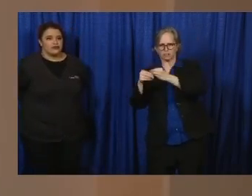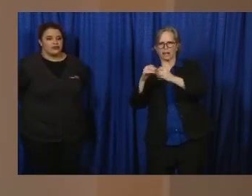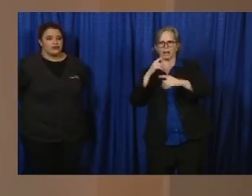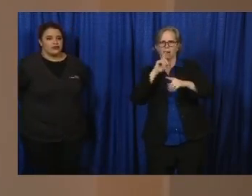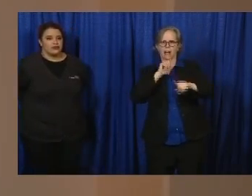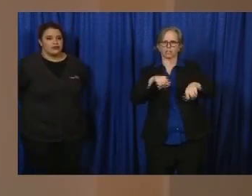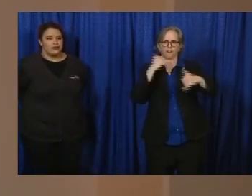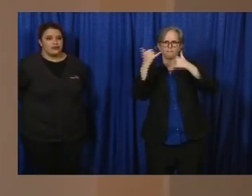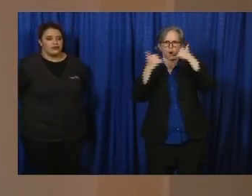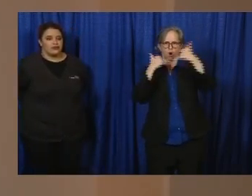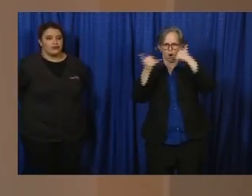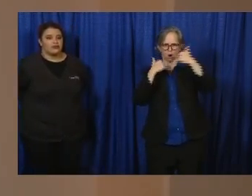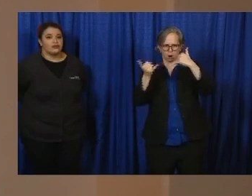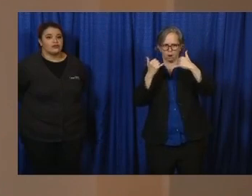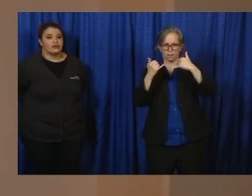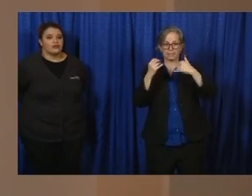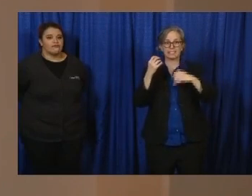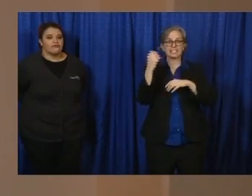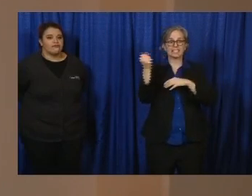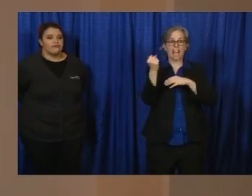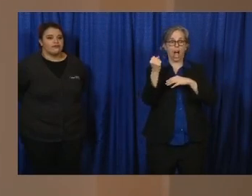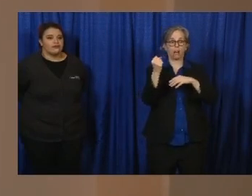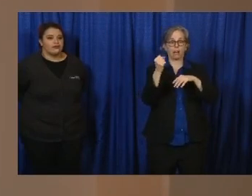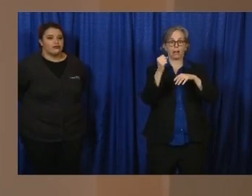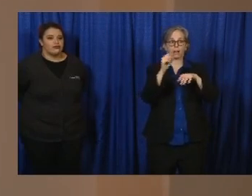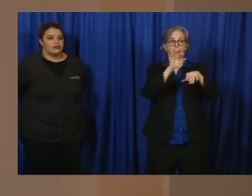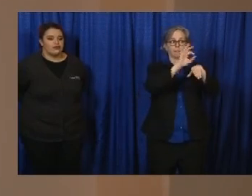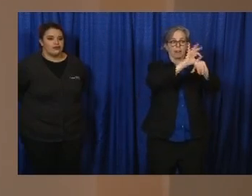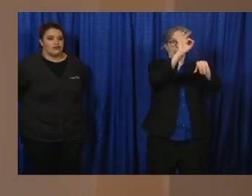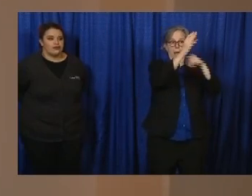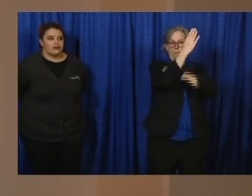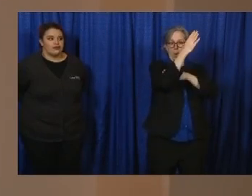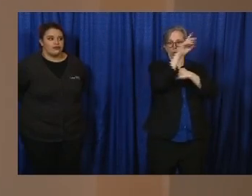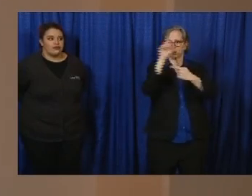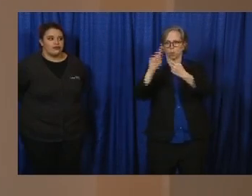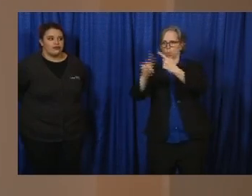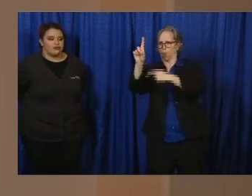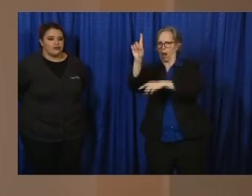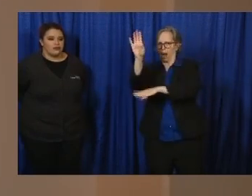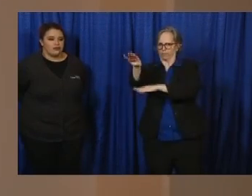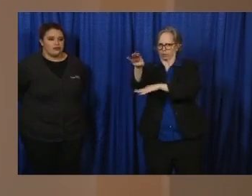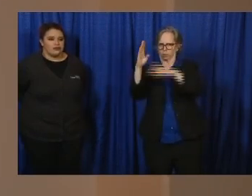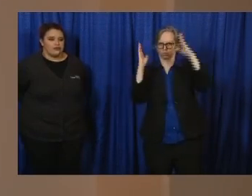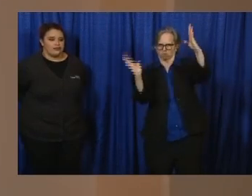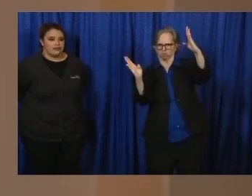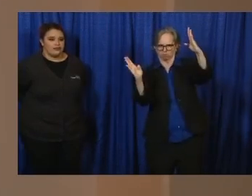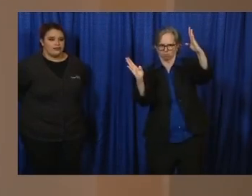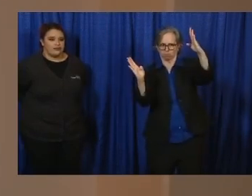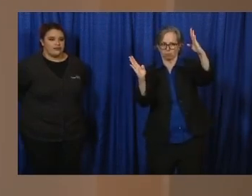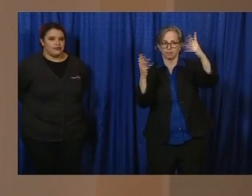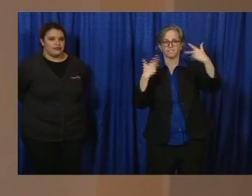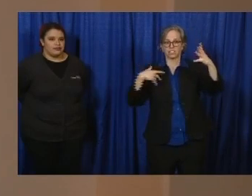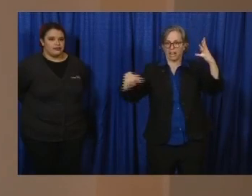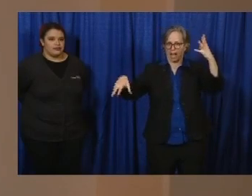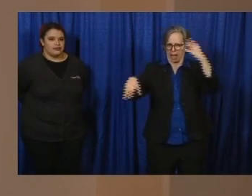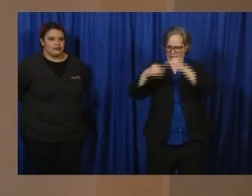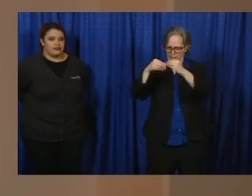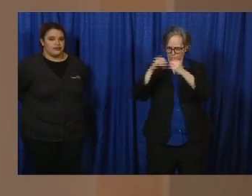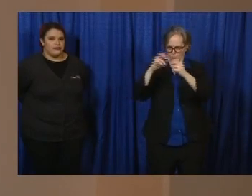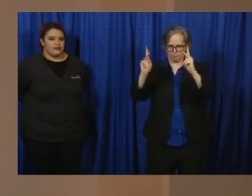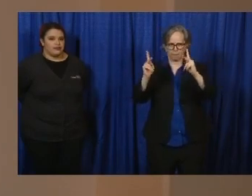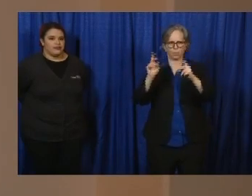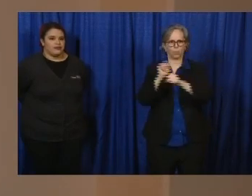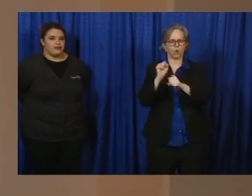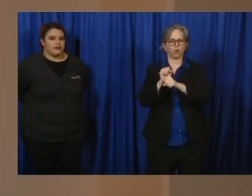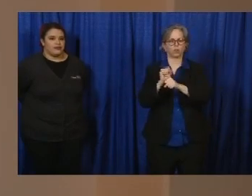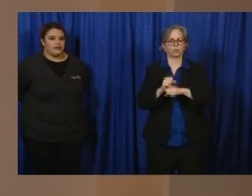9 to 1 on Saturdays. So that's where we are with the call center. They've expanded capacity on the website.